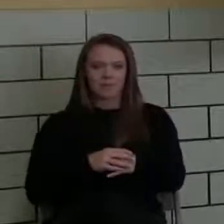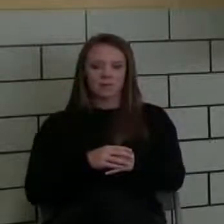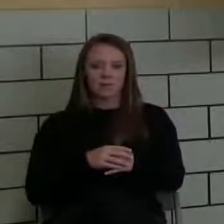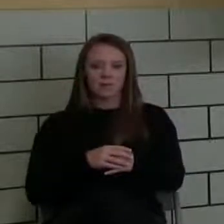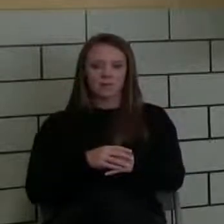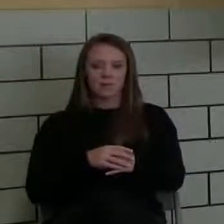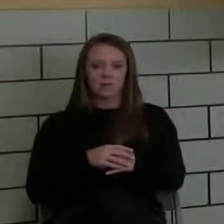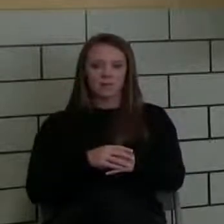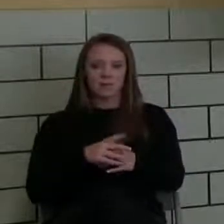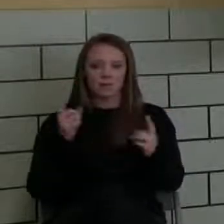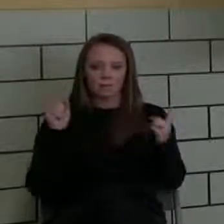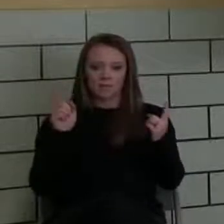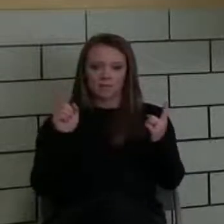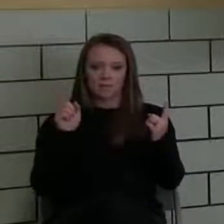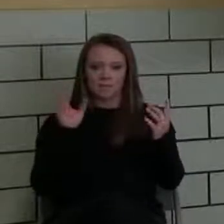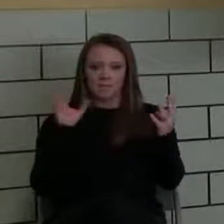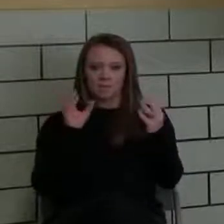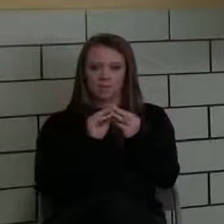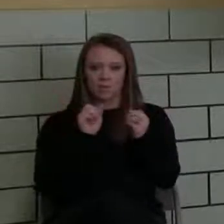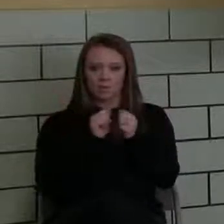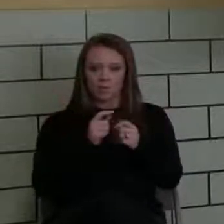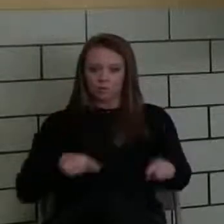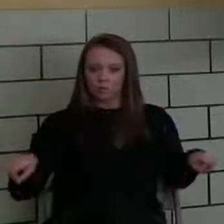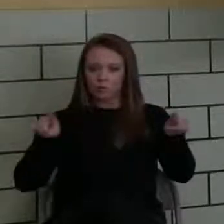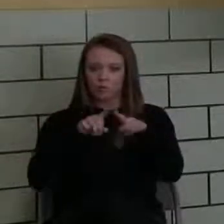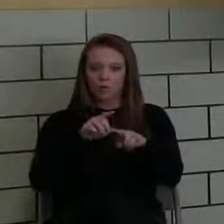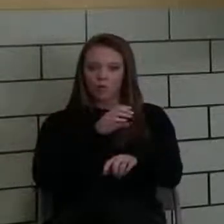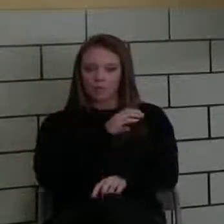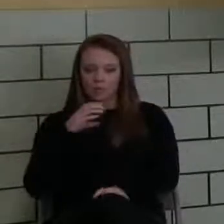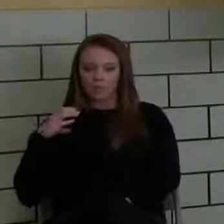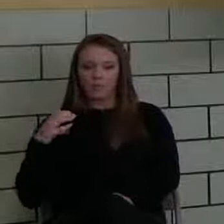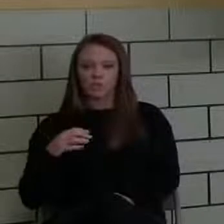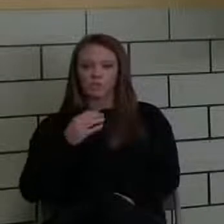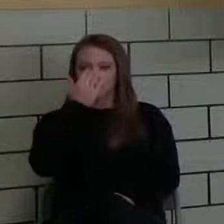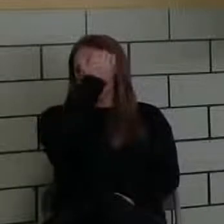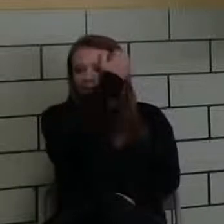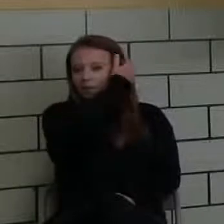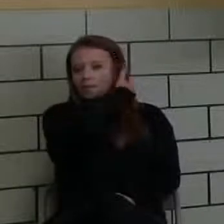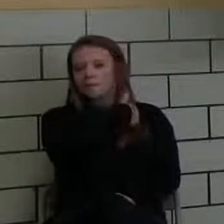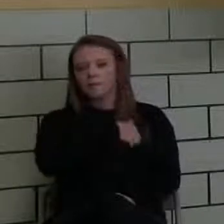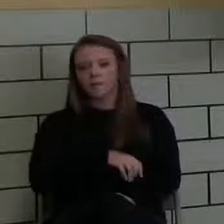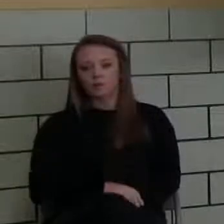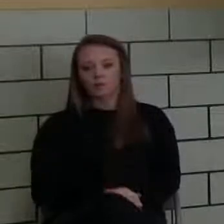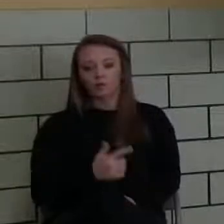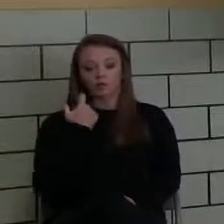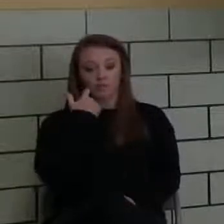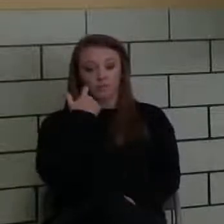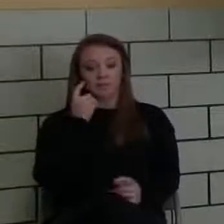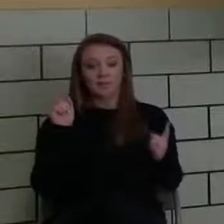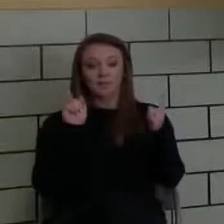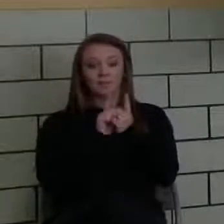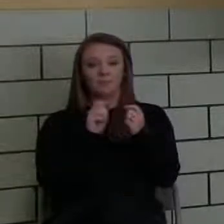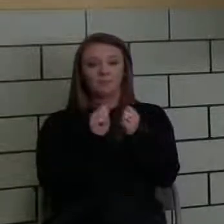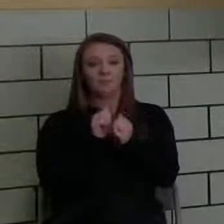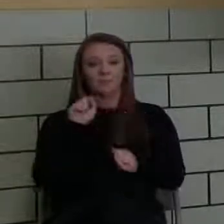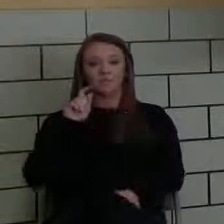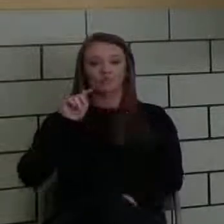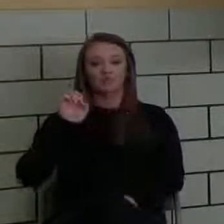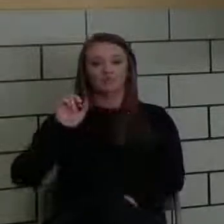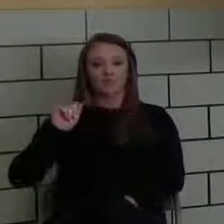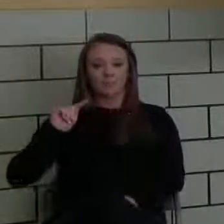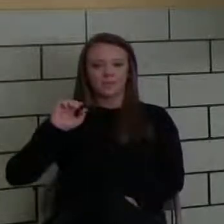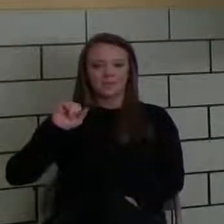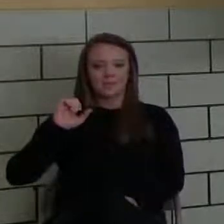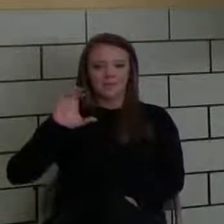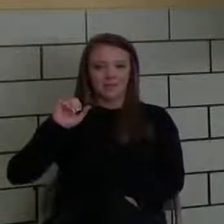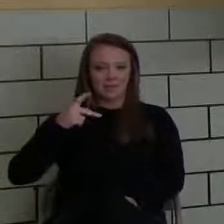with you all, the commission, several times throughout this process. And most recently, we met with the Streetscape committee as well